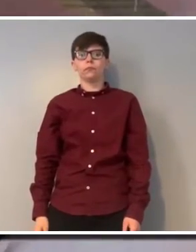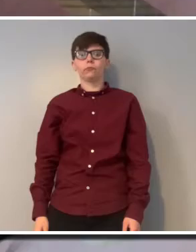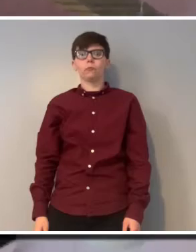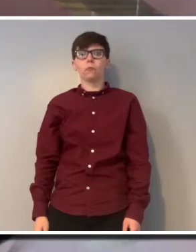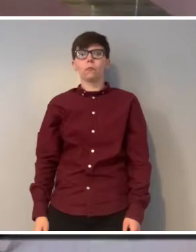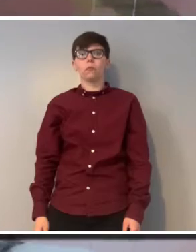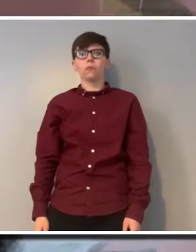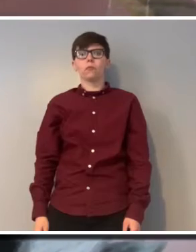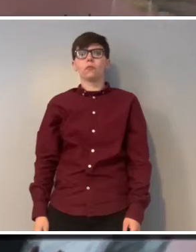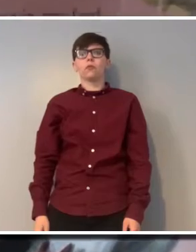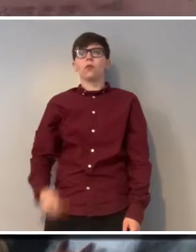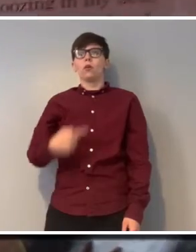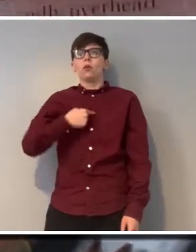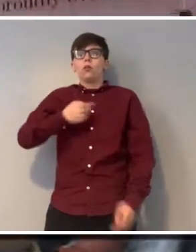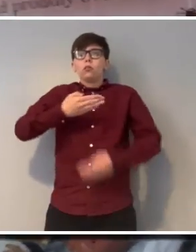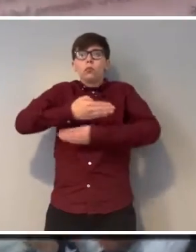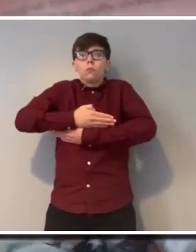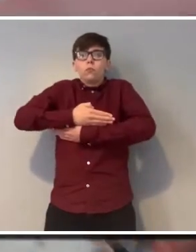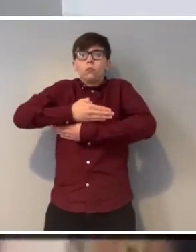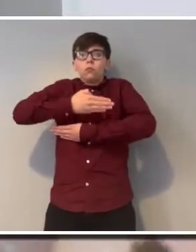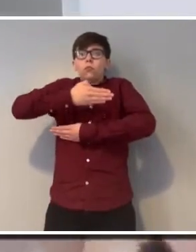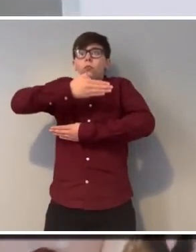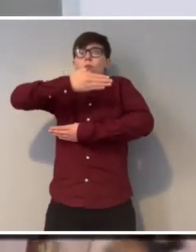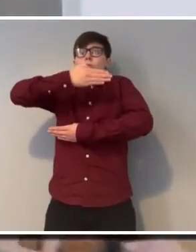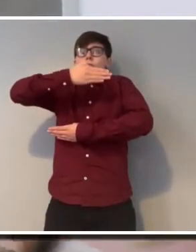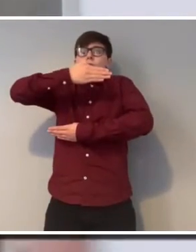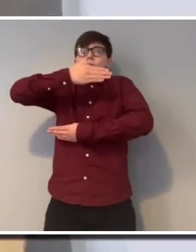wear sunglasses. It's so bright.